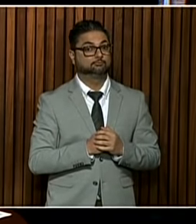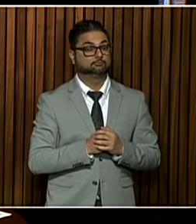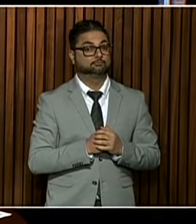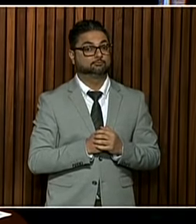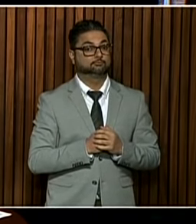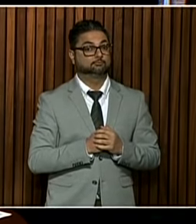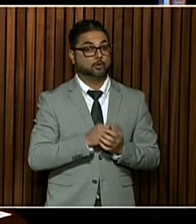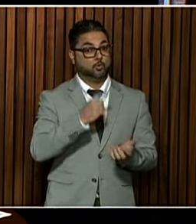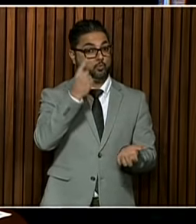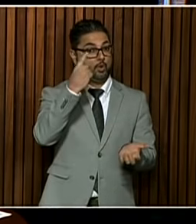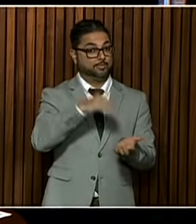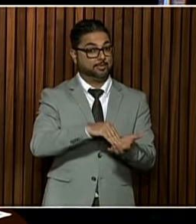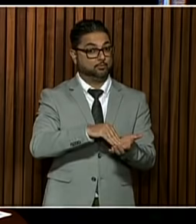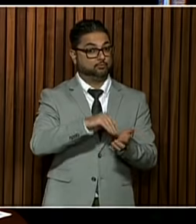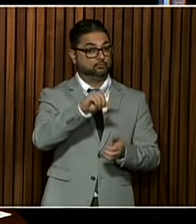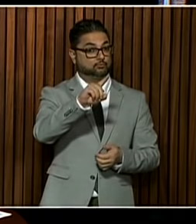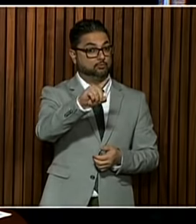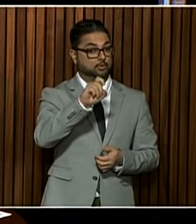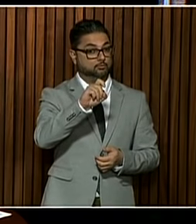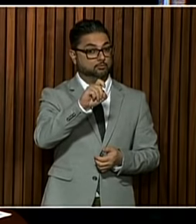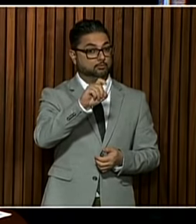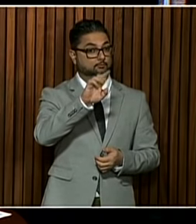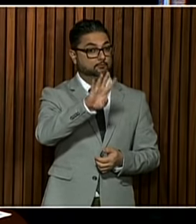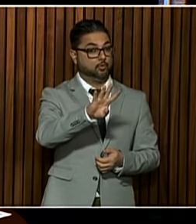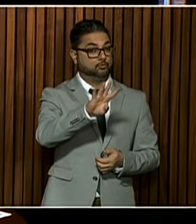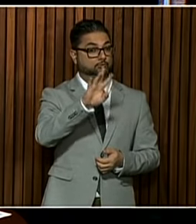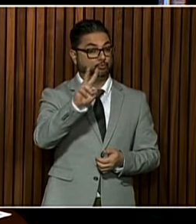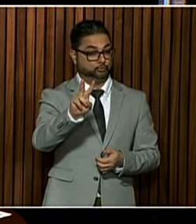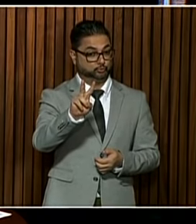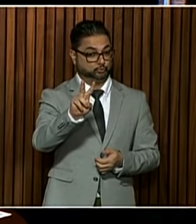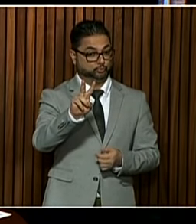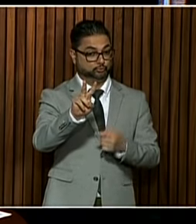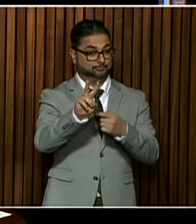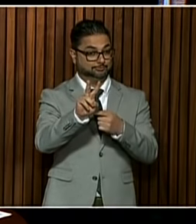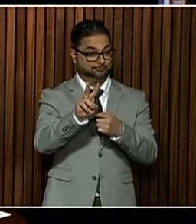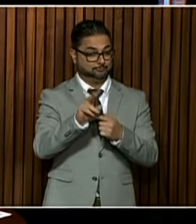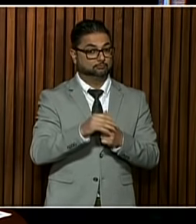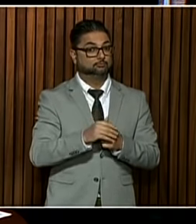1,142 laboratory-confirmed cases of COVID-19 in Ontario.